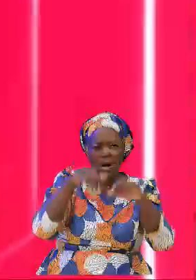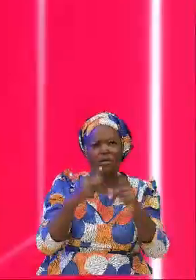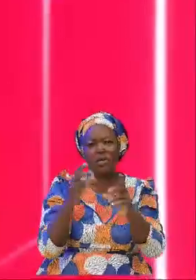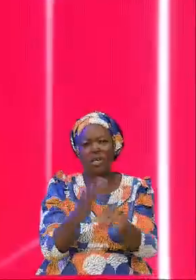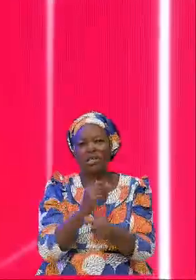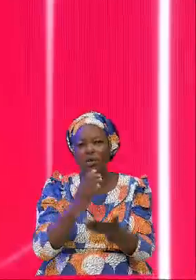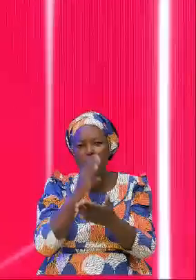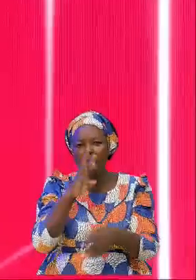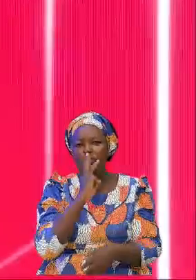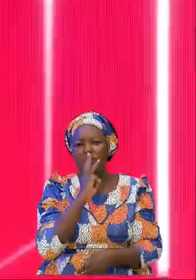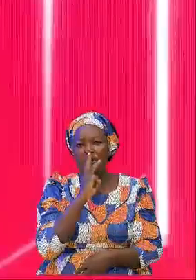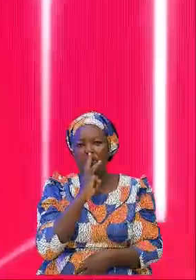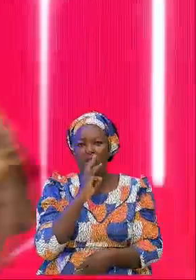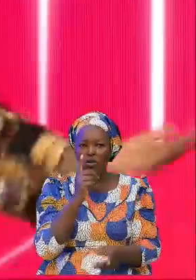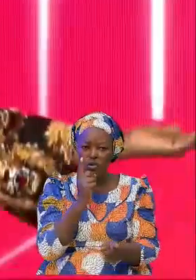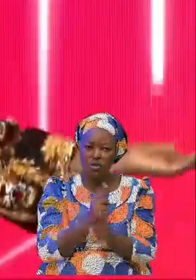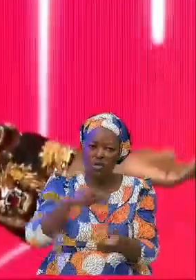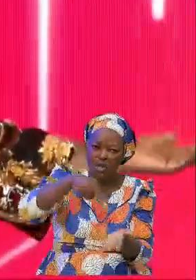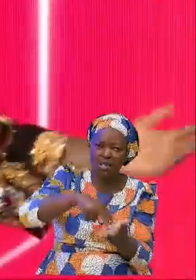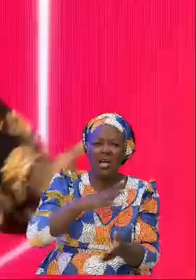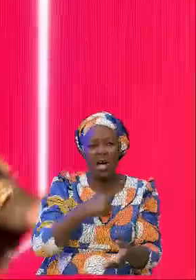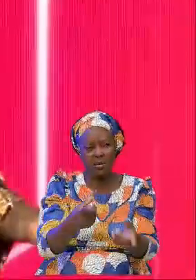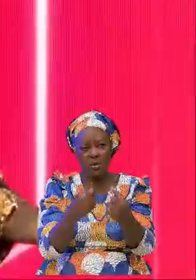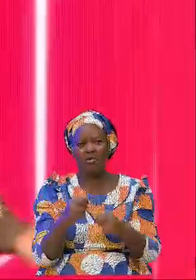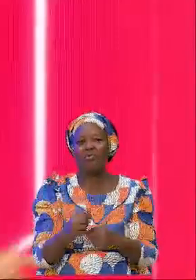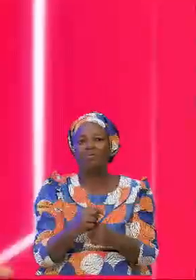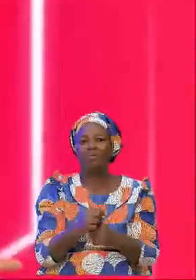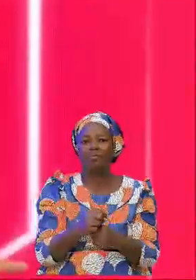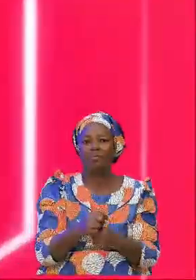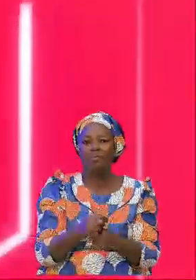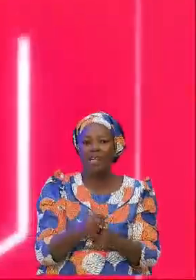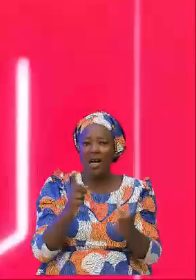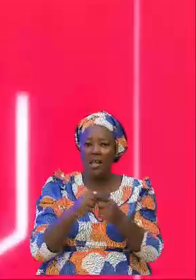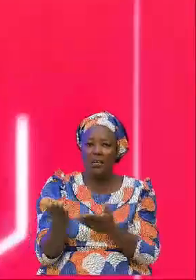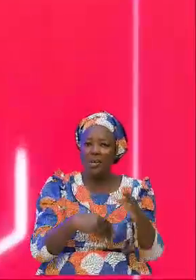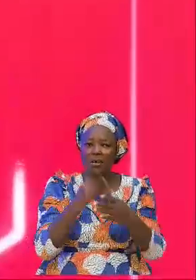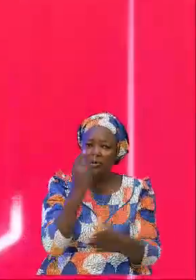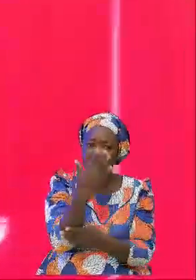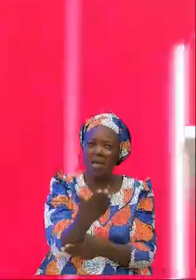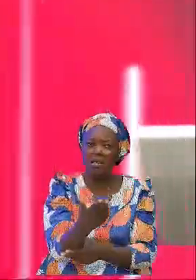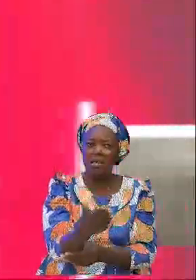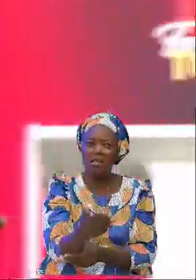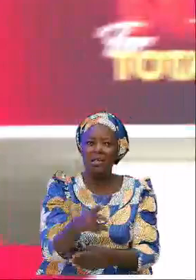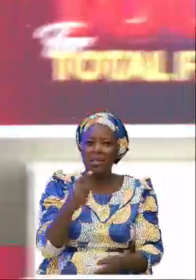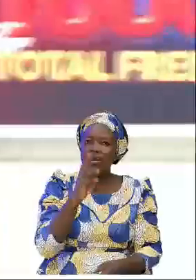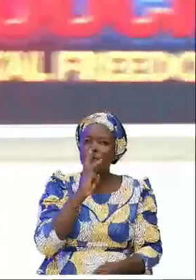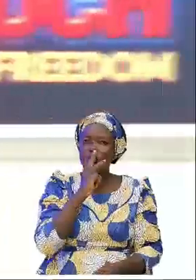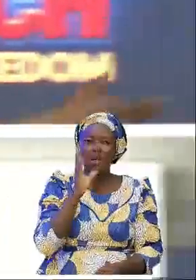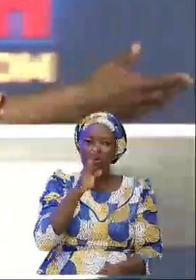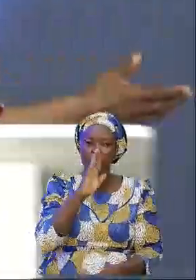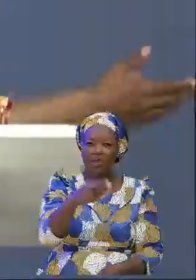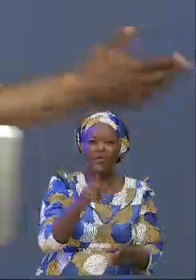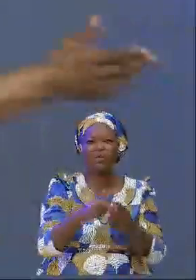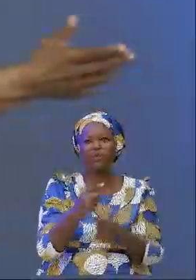come and get a cup of water, I don't know how to get a cup of water. Just get up and come, and